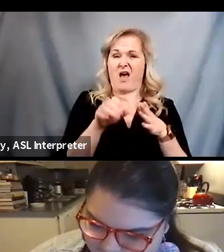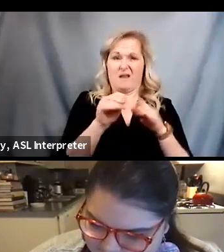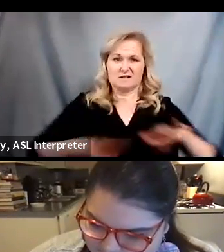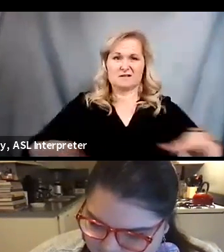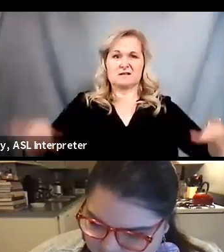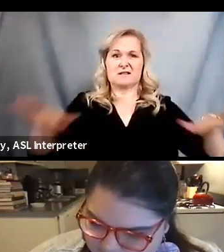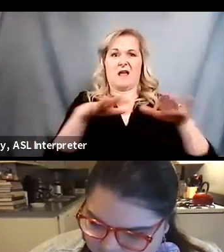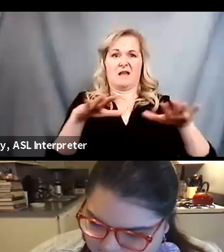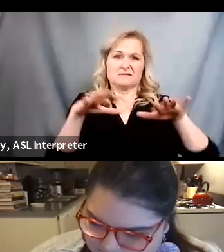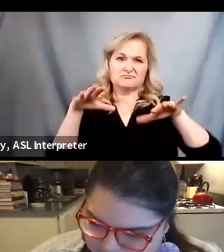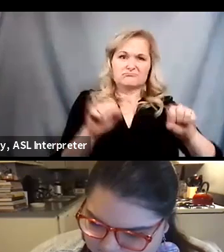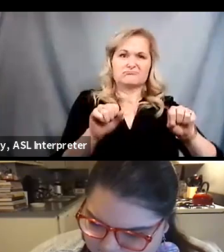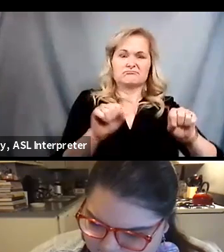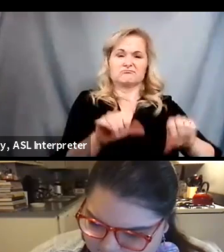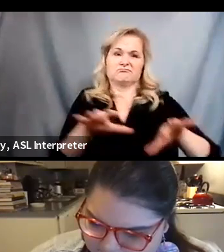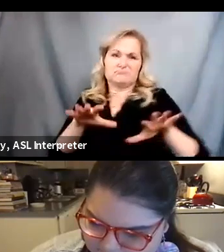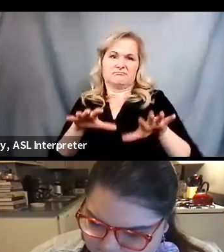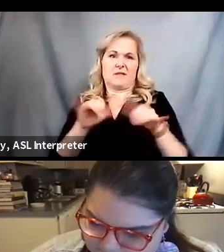colonization,